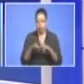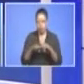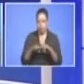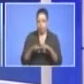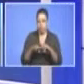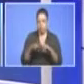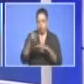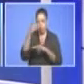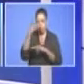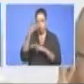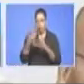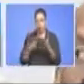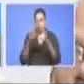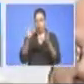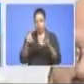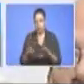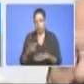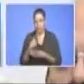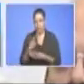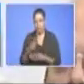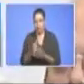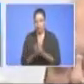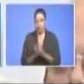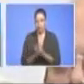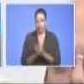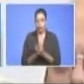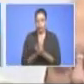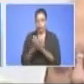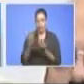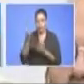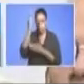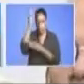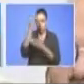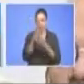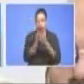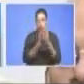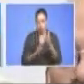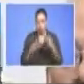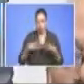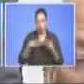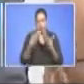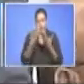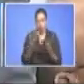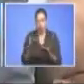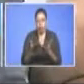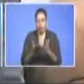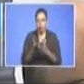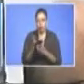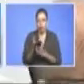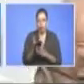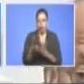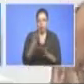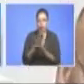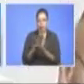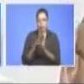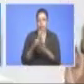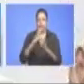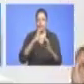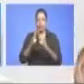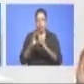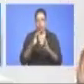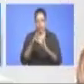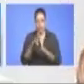constituents. With consideration to both the commitments made through the budget